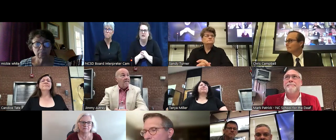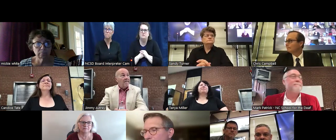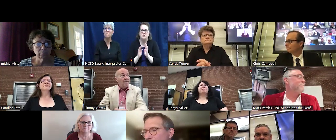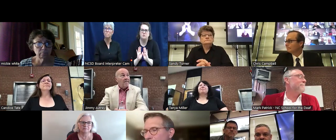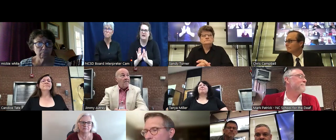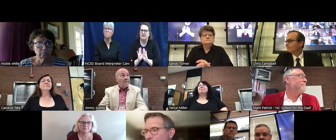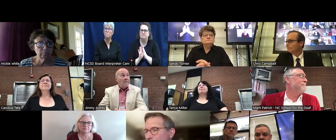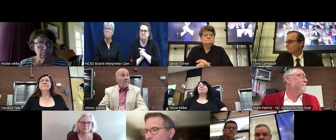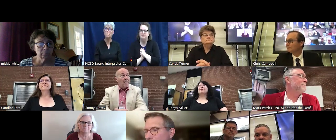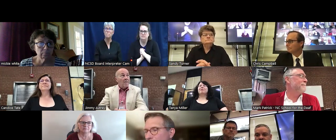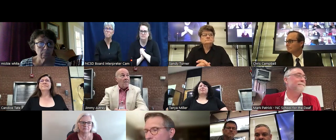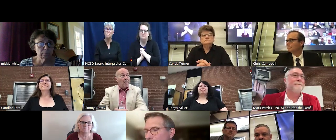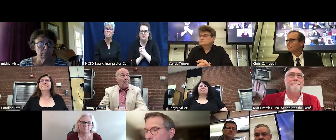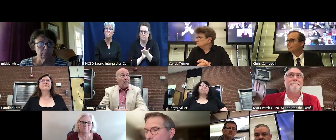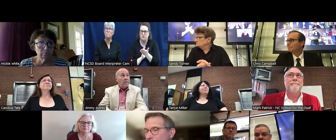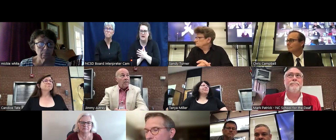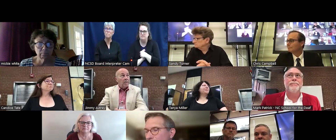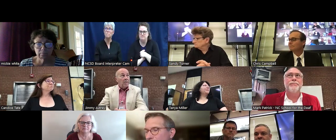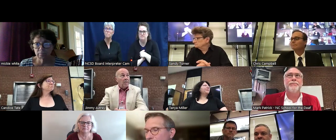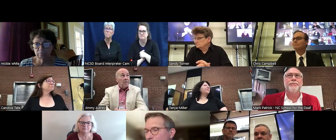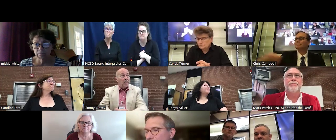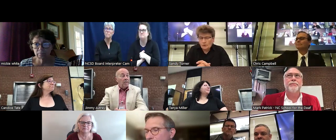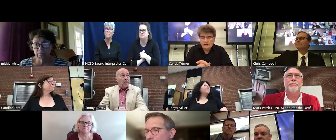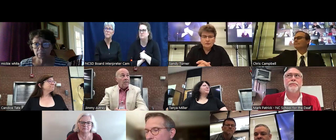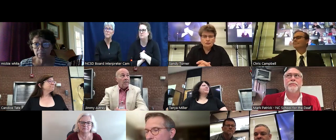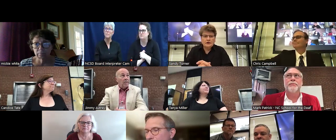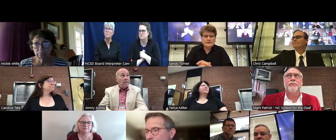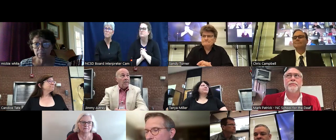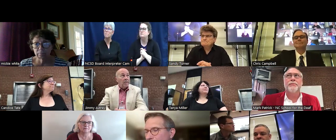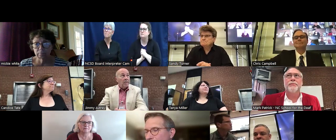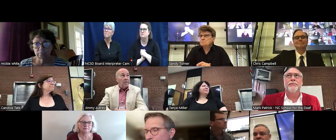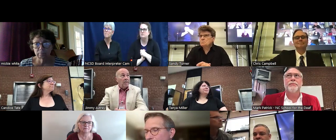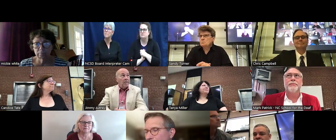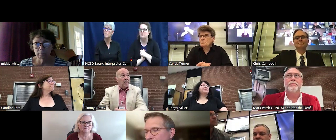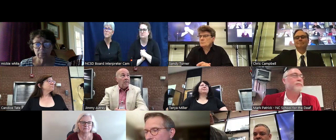Wait, just waiting for Ray. Waiting for Ray.